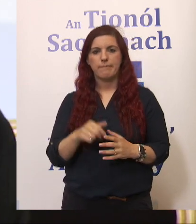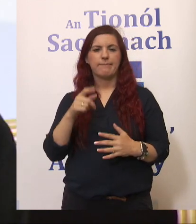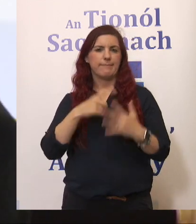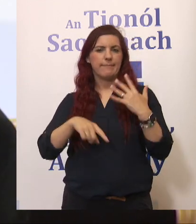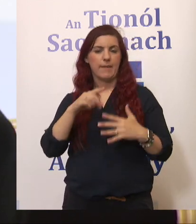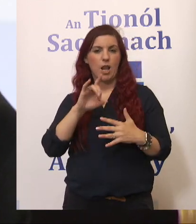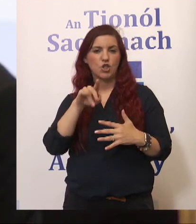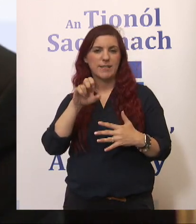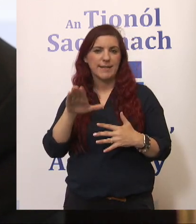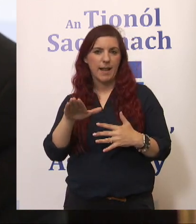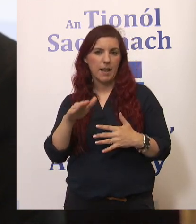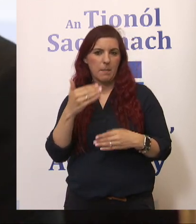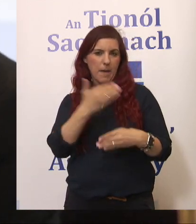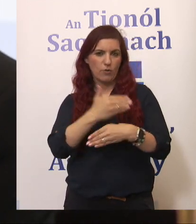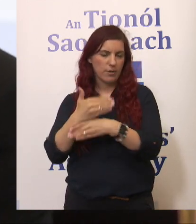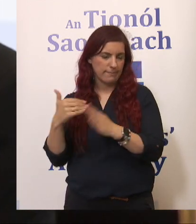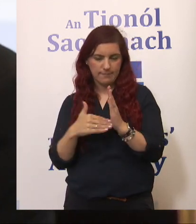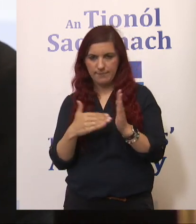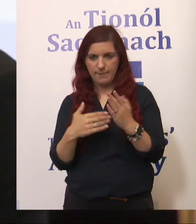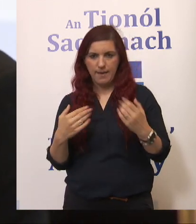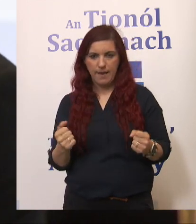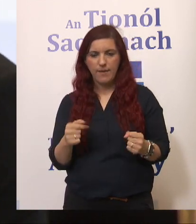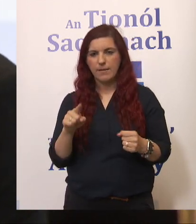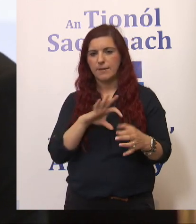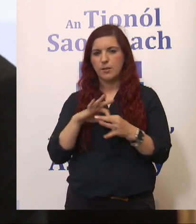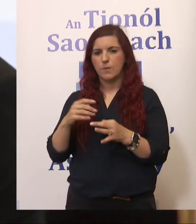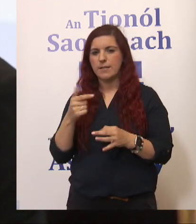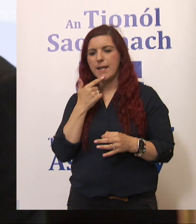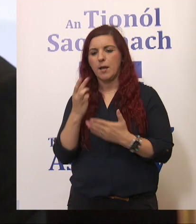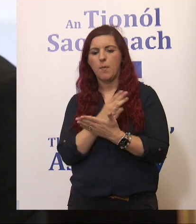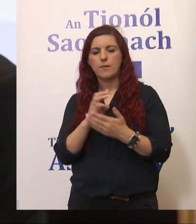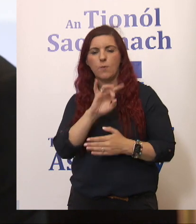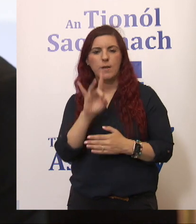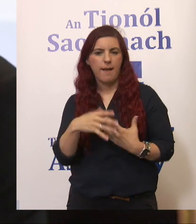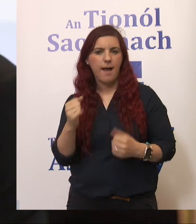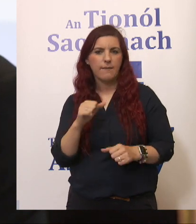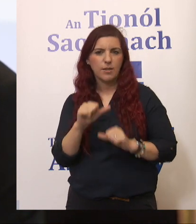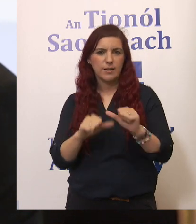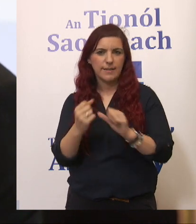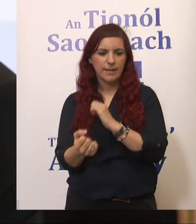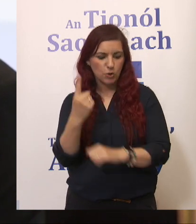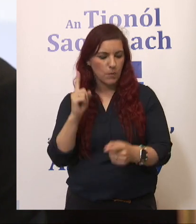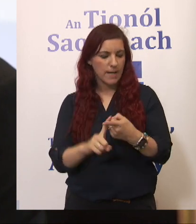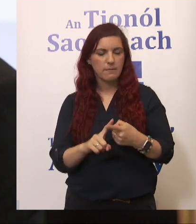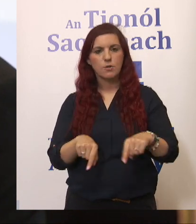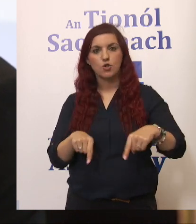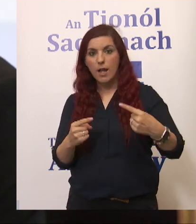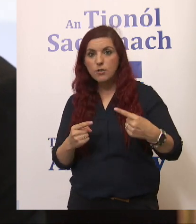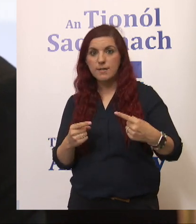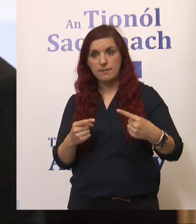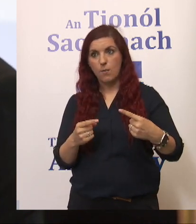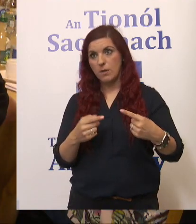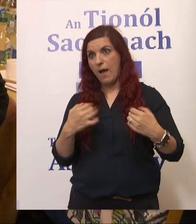logistical barriers, I suppose, to sort of get to that sort of second part of your question. There are logistical issues and challenges that would go with any kind of devolution of